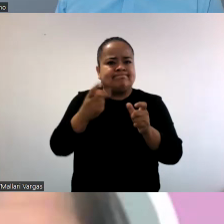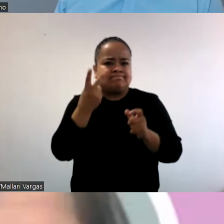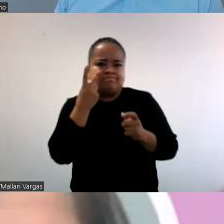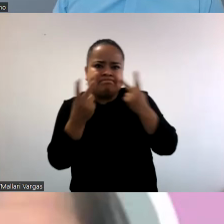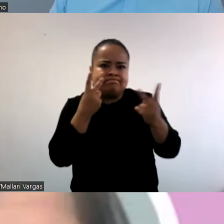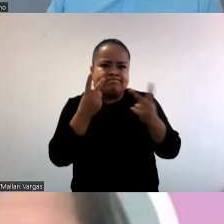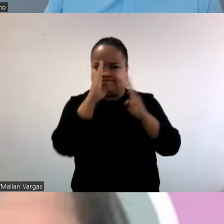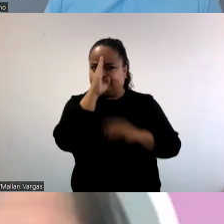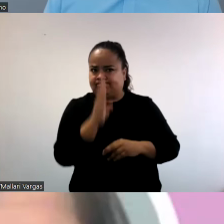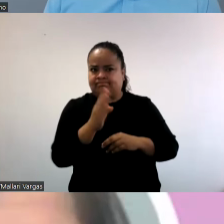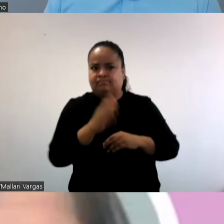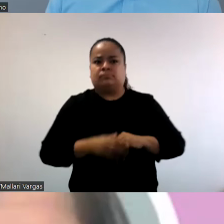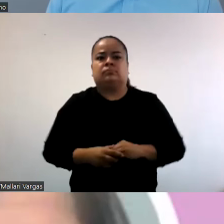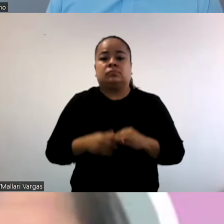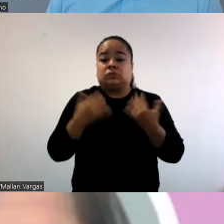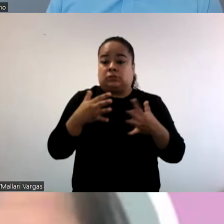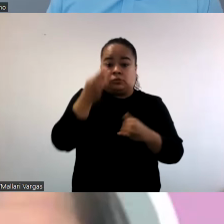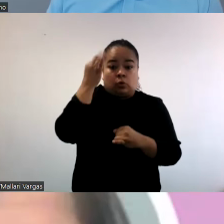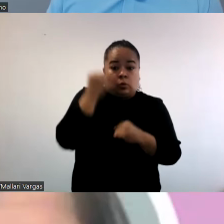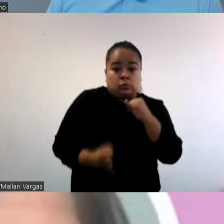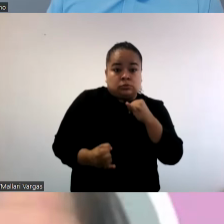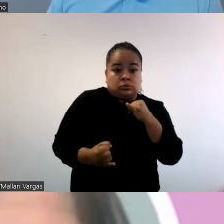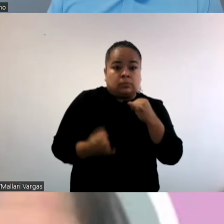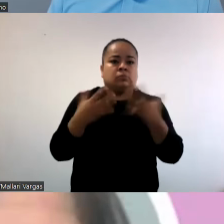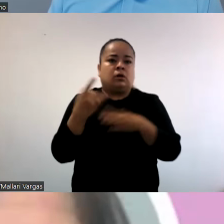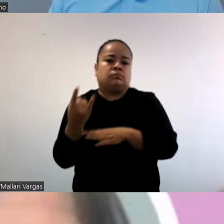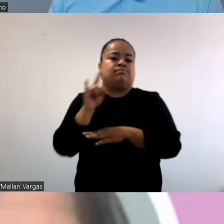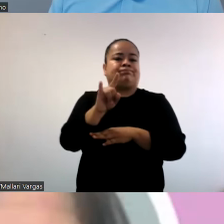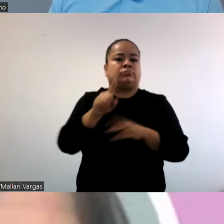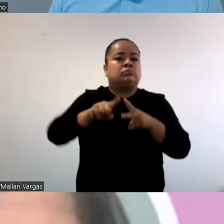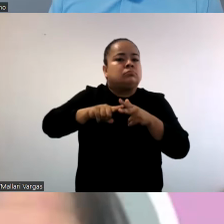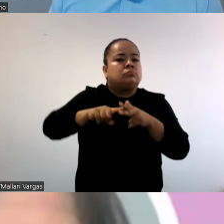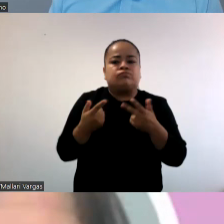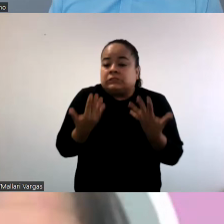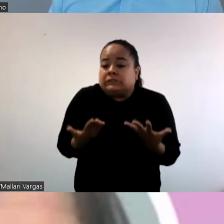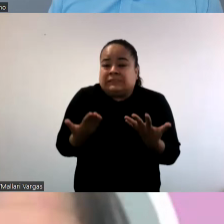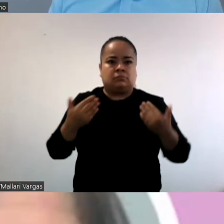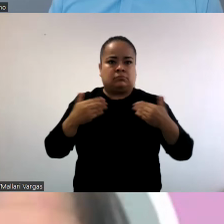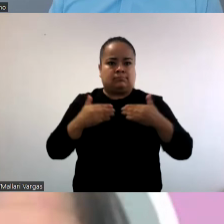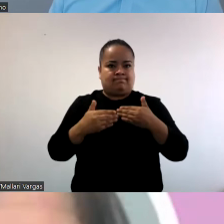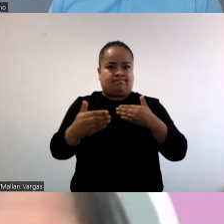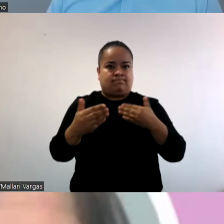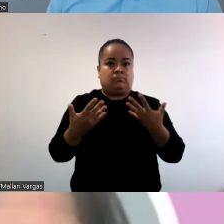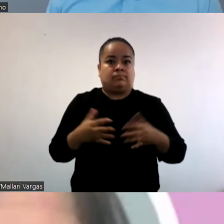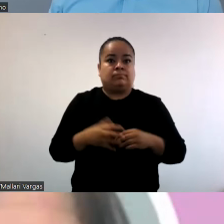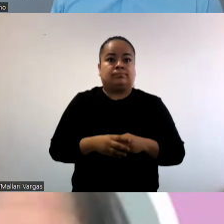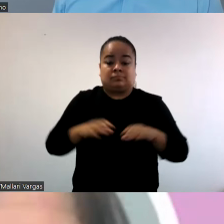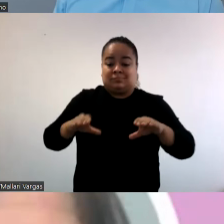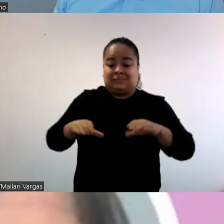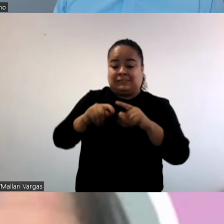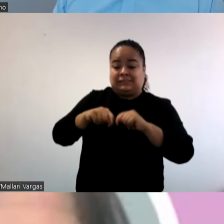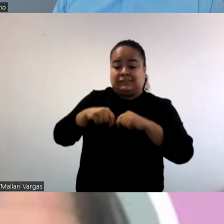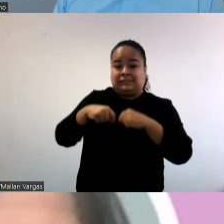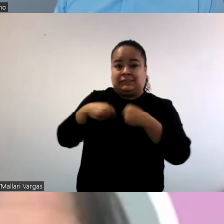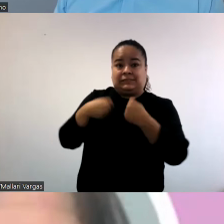the mass passcode. And I would like to start by thanking our technical team and our